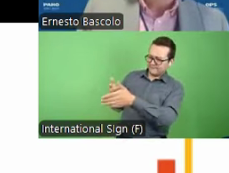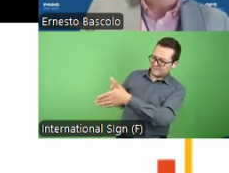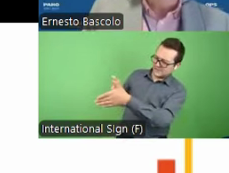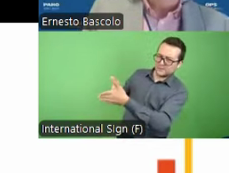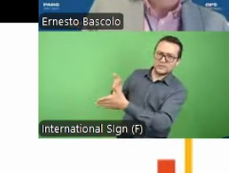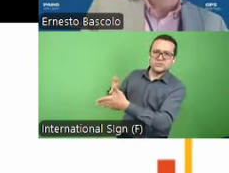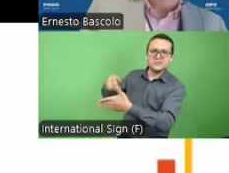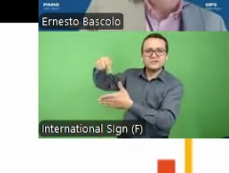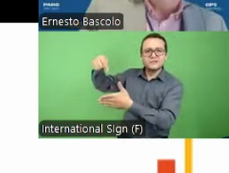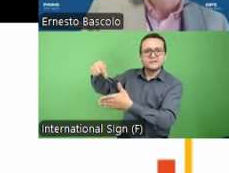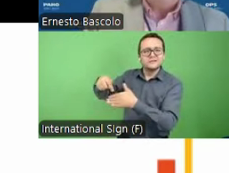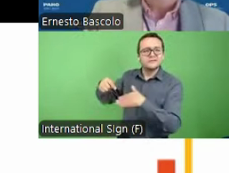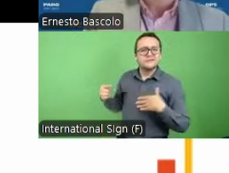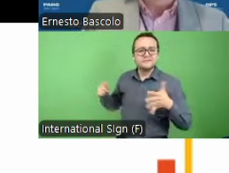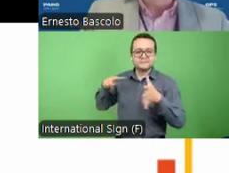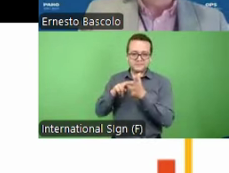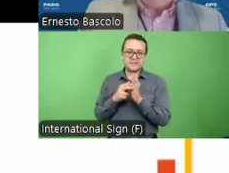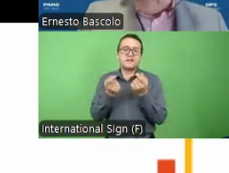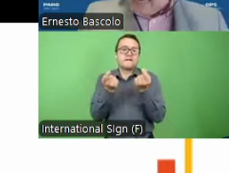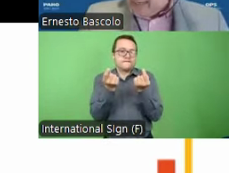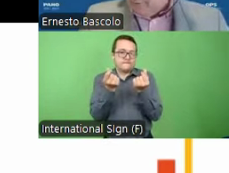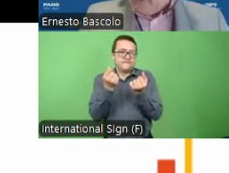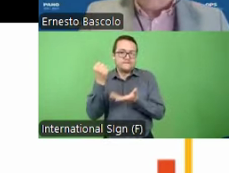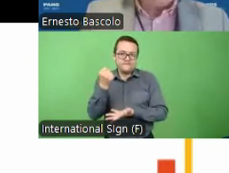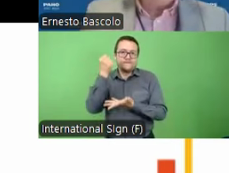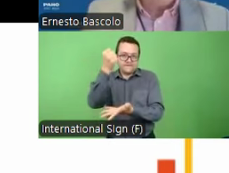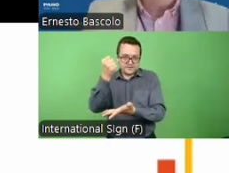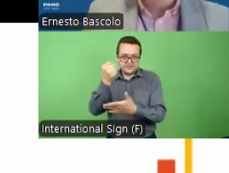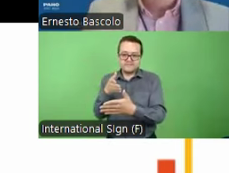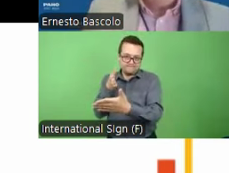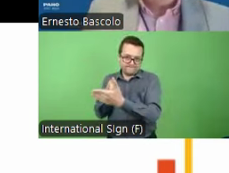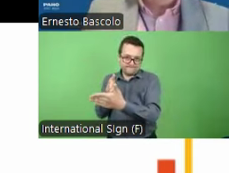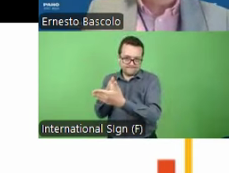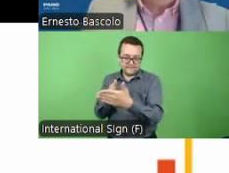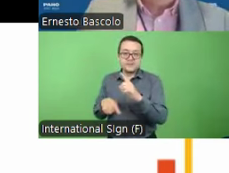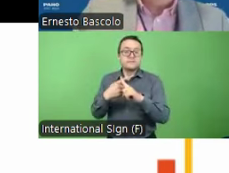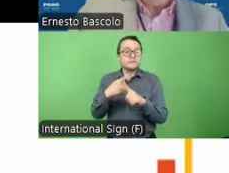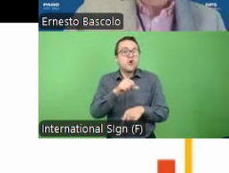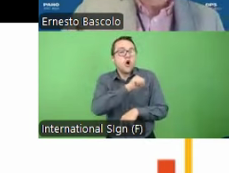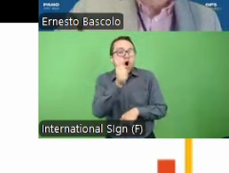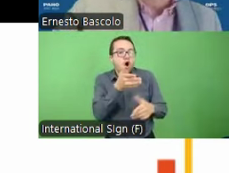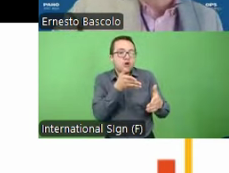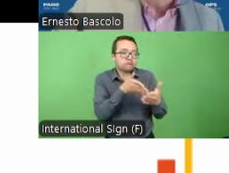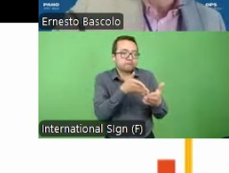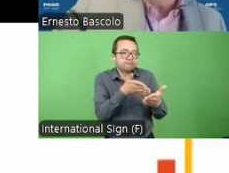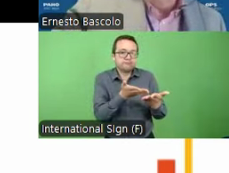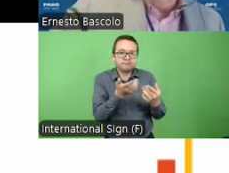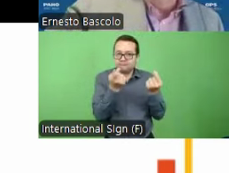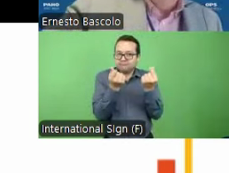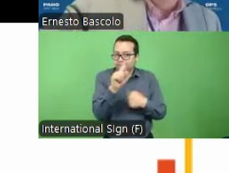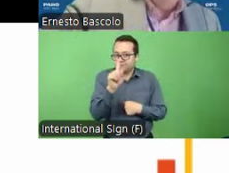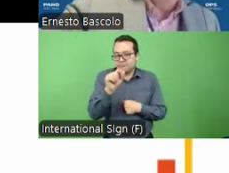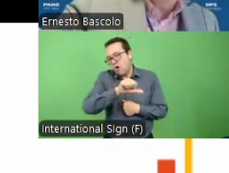access barriers, tanto a las financieras como I mean a las no financial ones financieras. and also En non-financial segundo ones. lugar, Second of